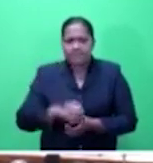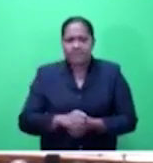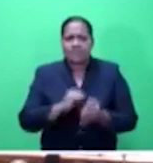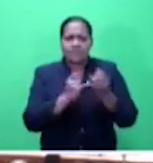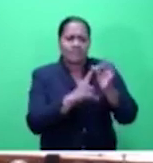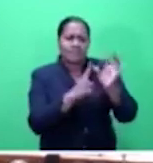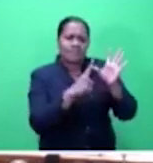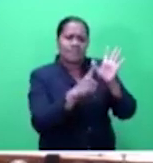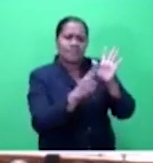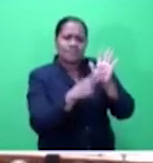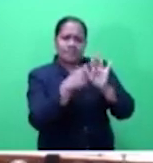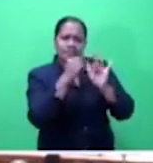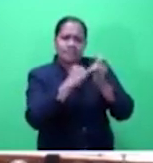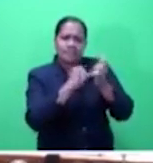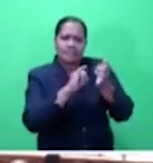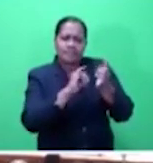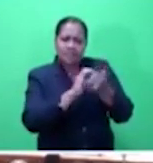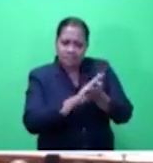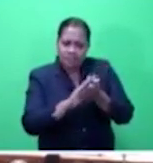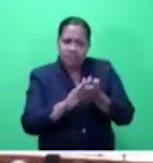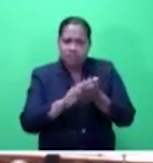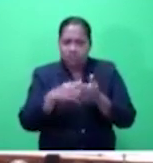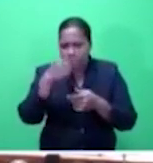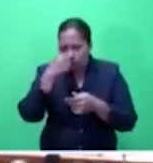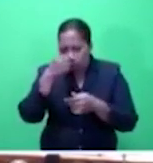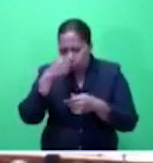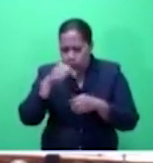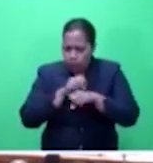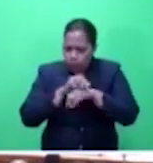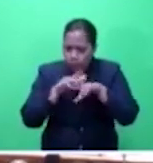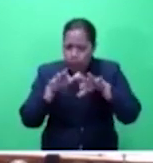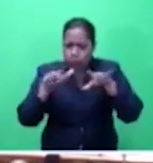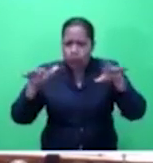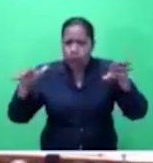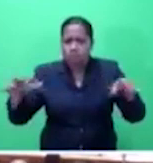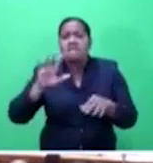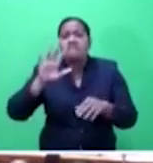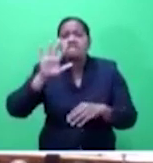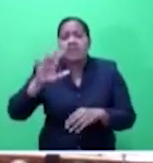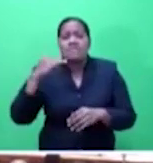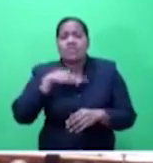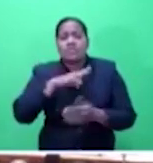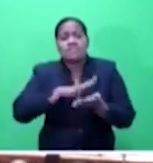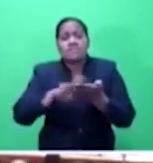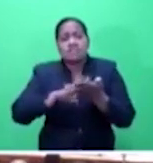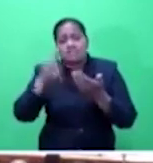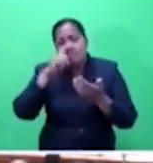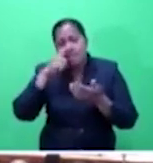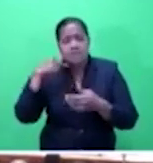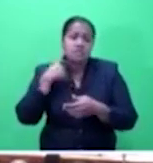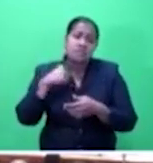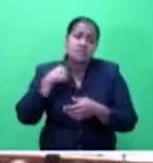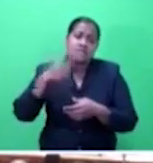world, infecting 500 million people and killing around 50 million. Upon arrival at